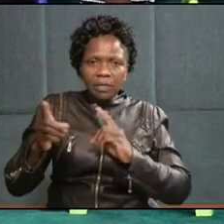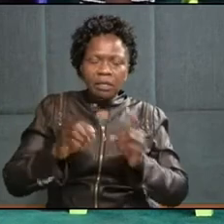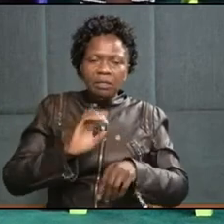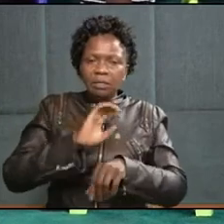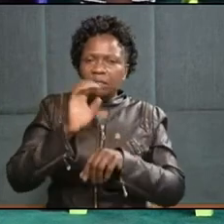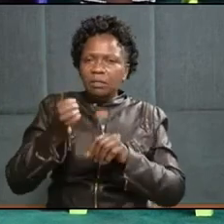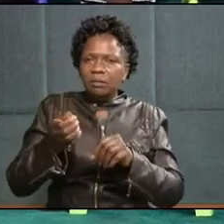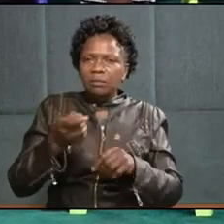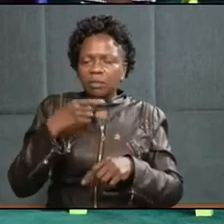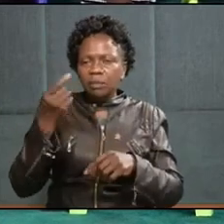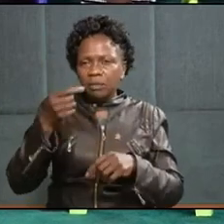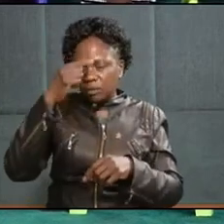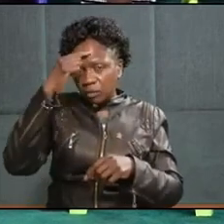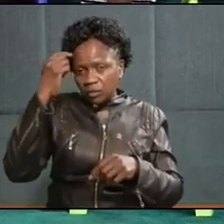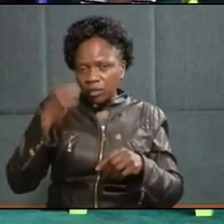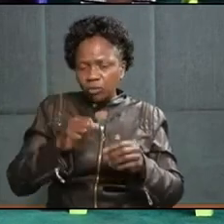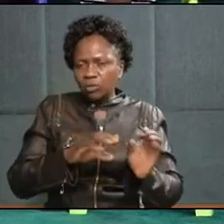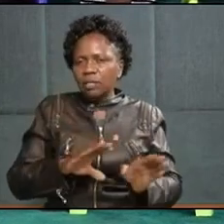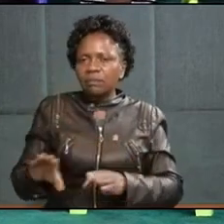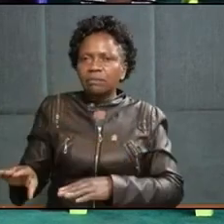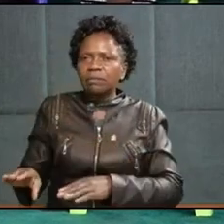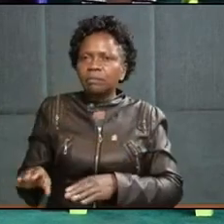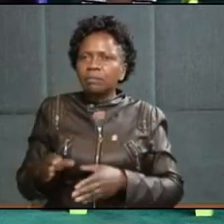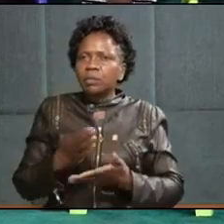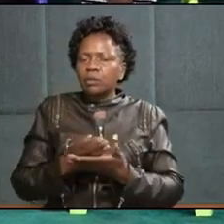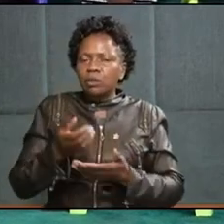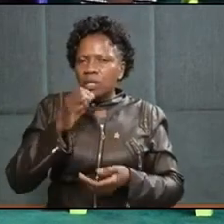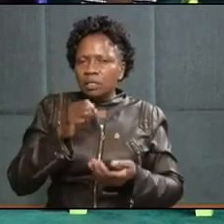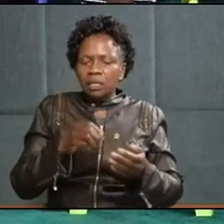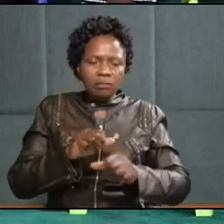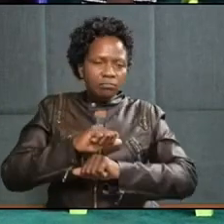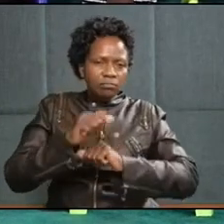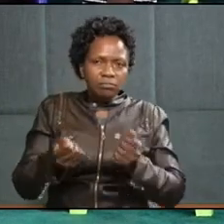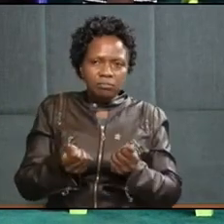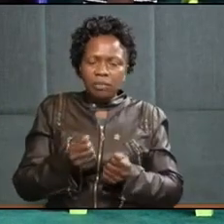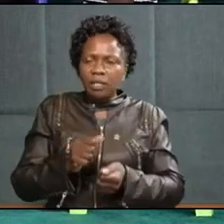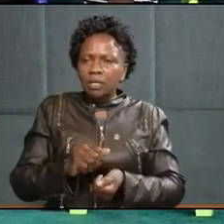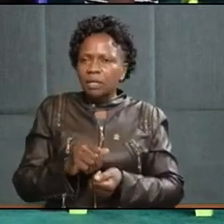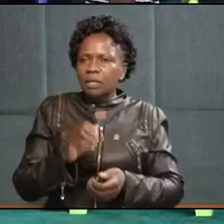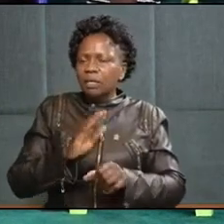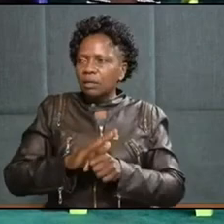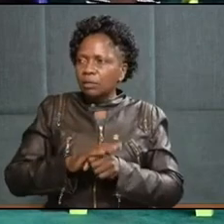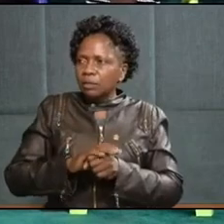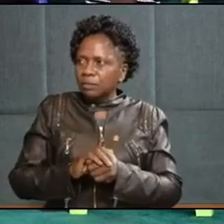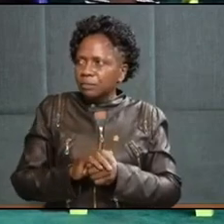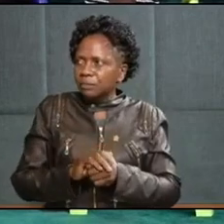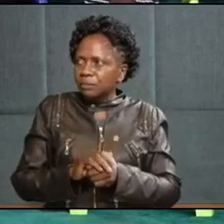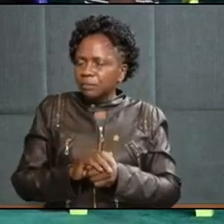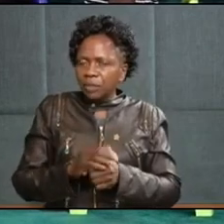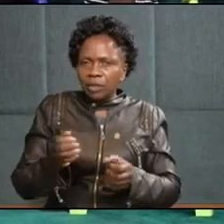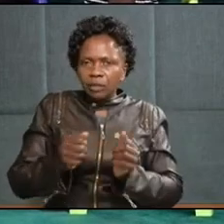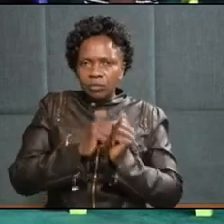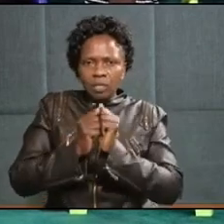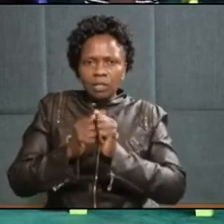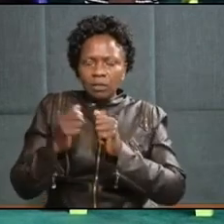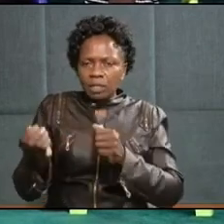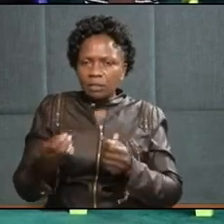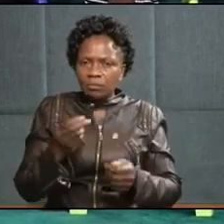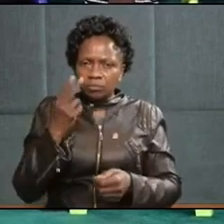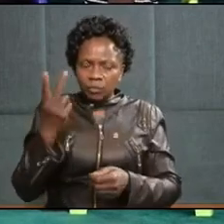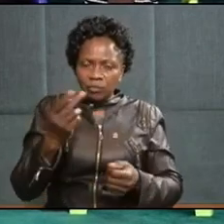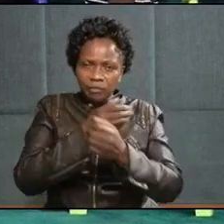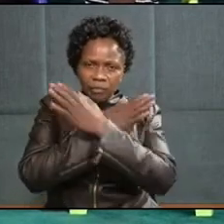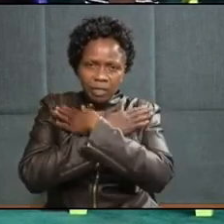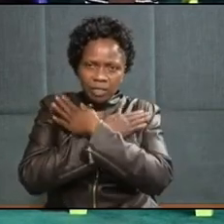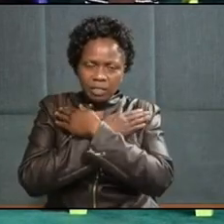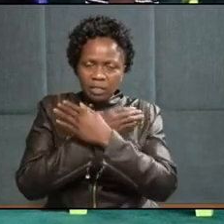city, but because he wants to leave. Actually, things have really changed since Gallio's ruling. And together with his two friends,